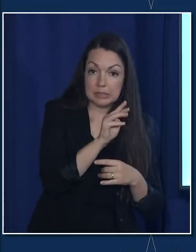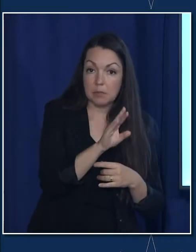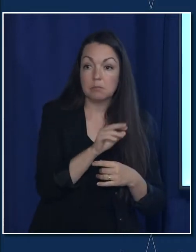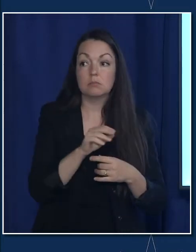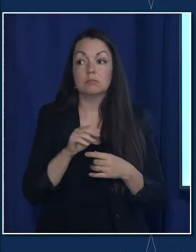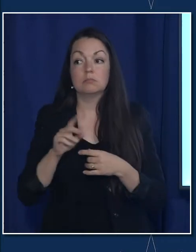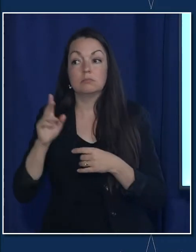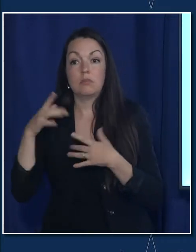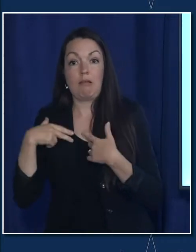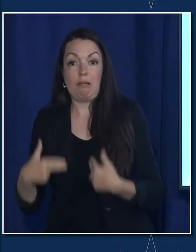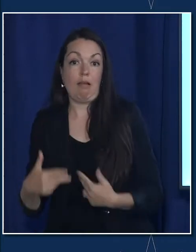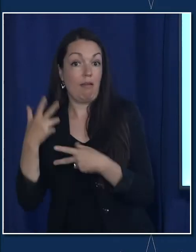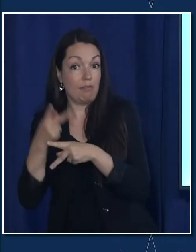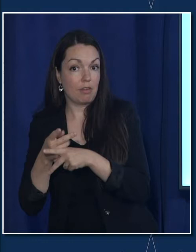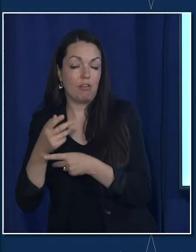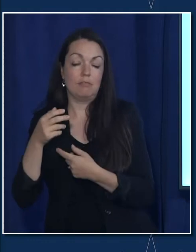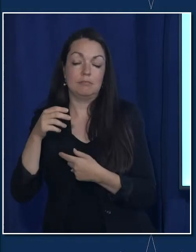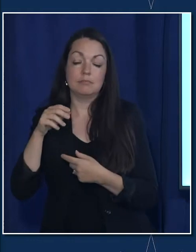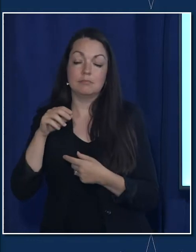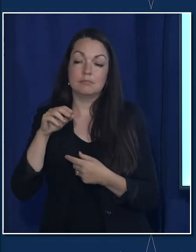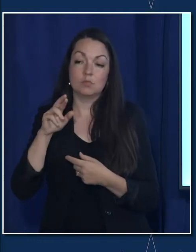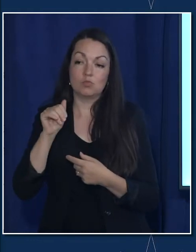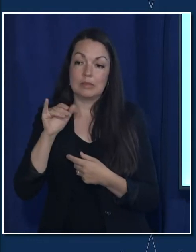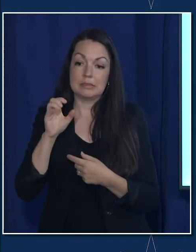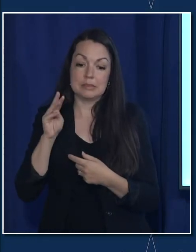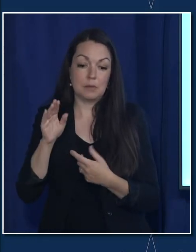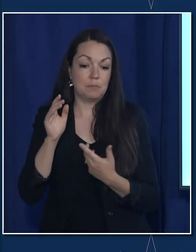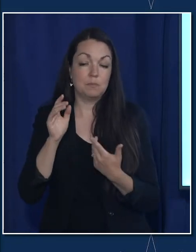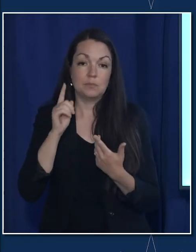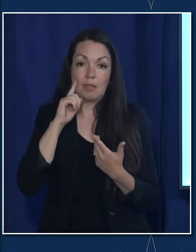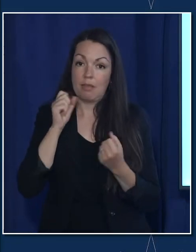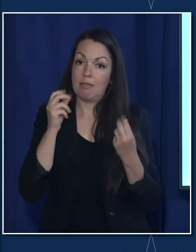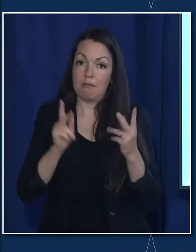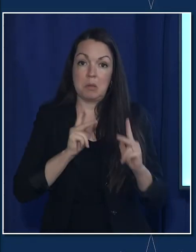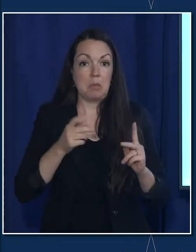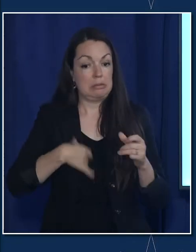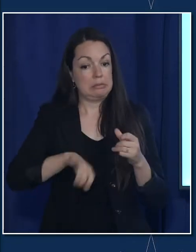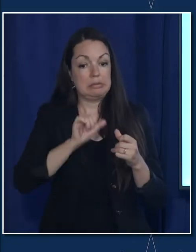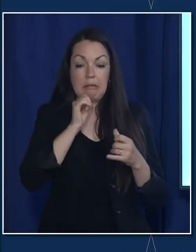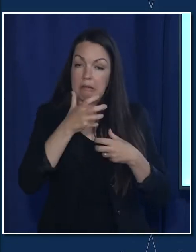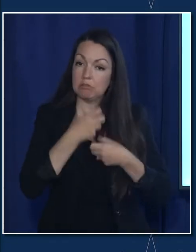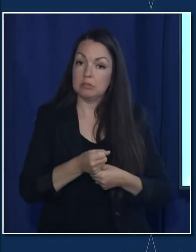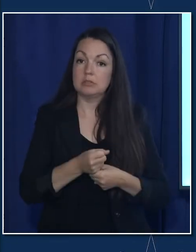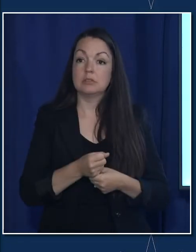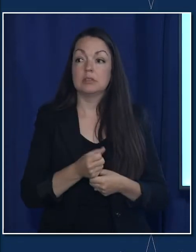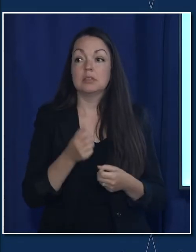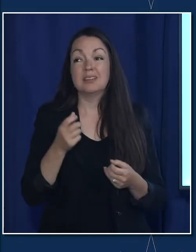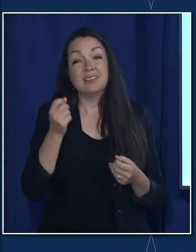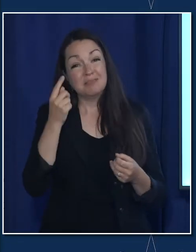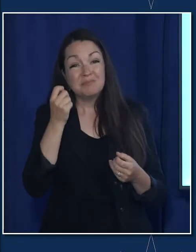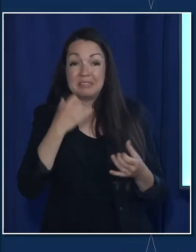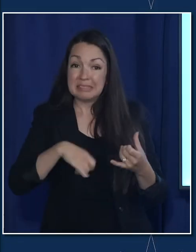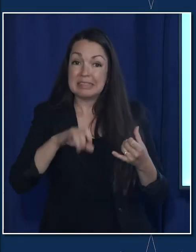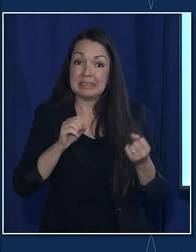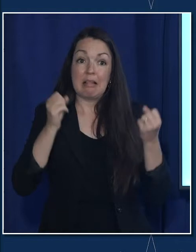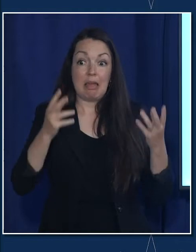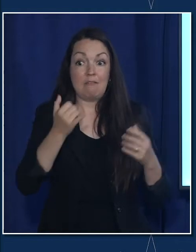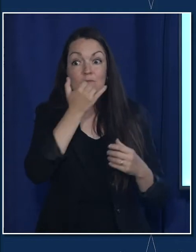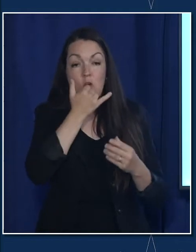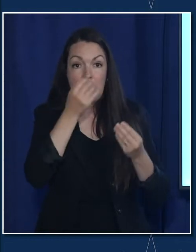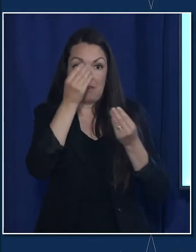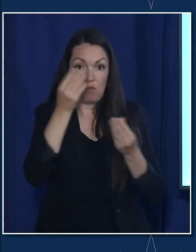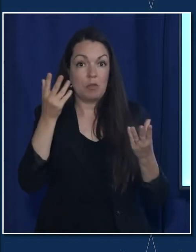and I think a lot of mistrust still remains. We also do see a lot of misinformation still being spread. People are